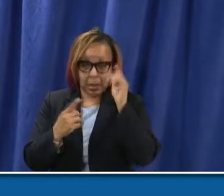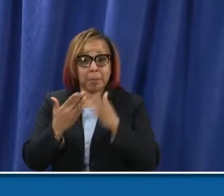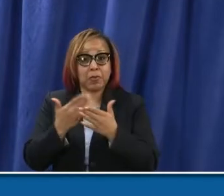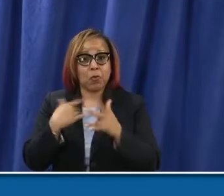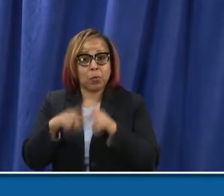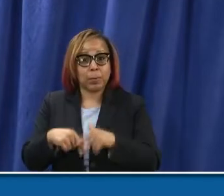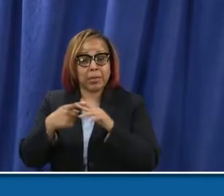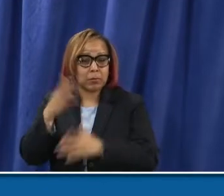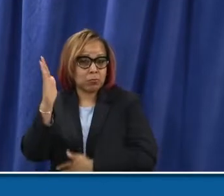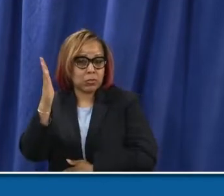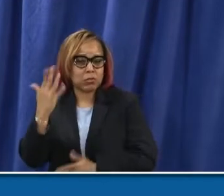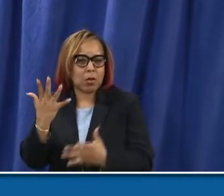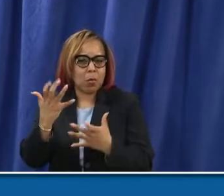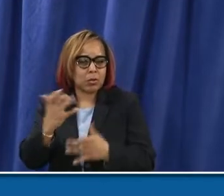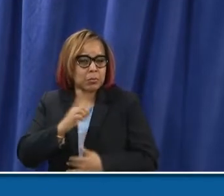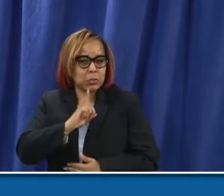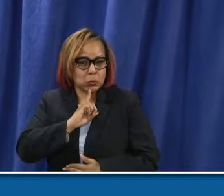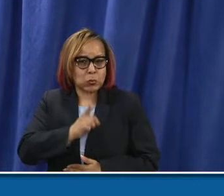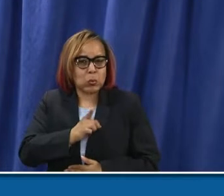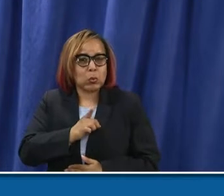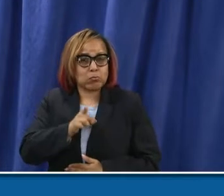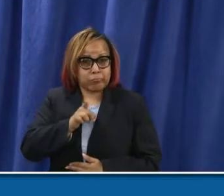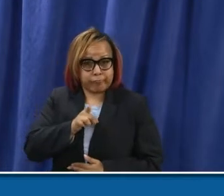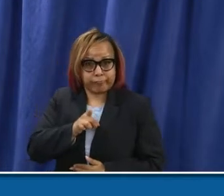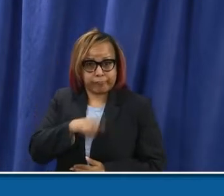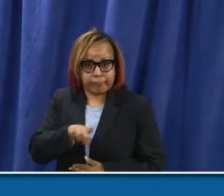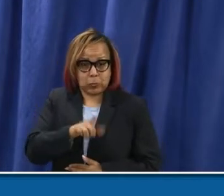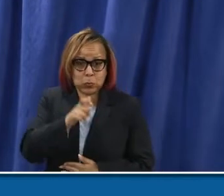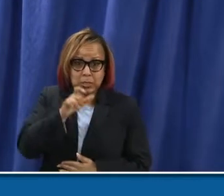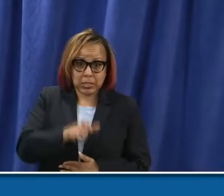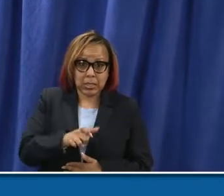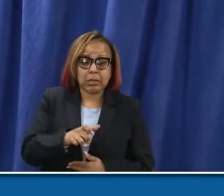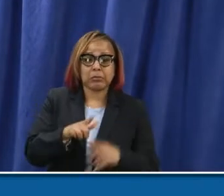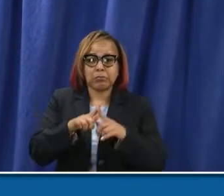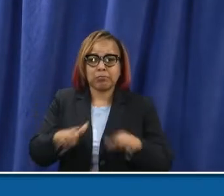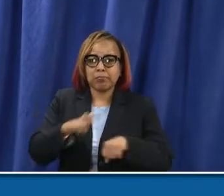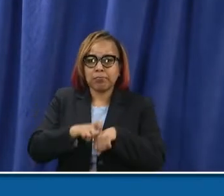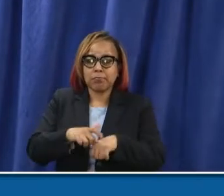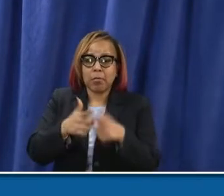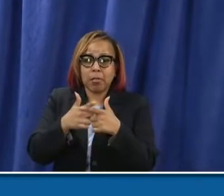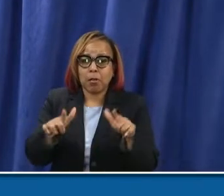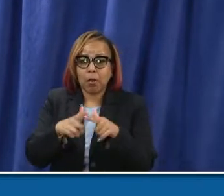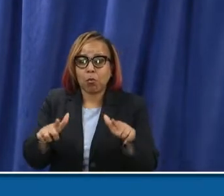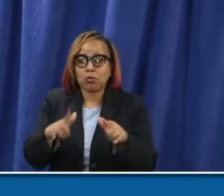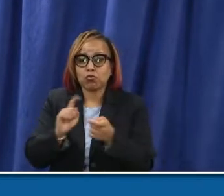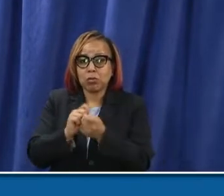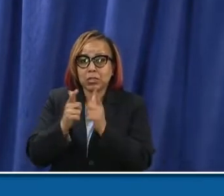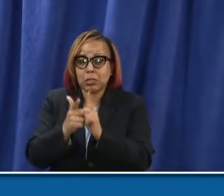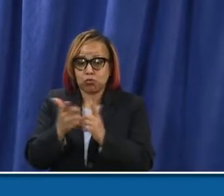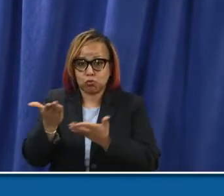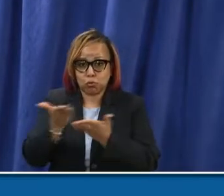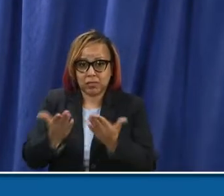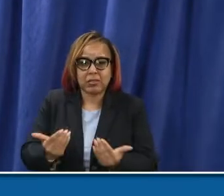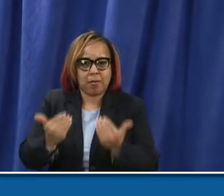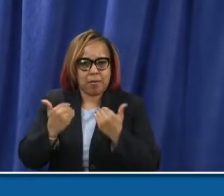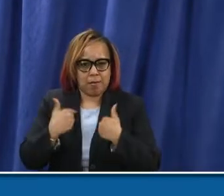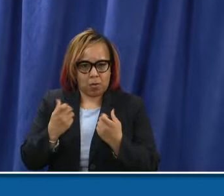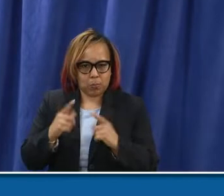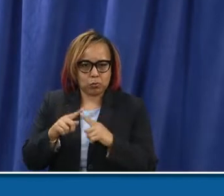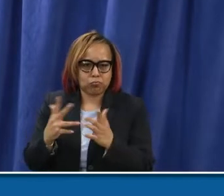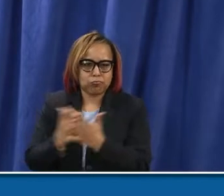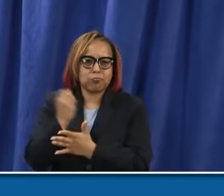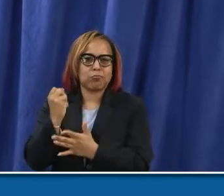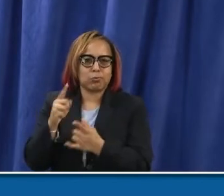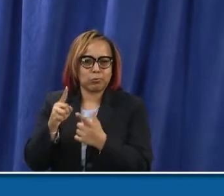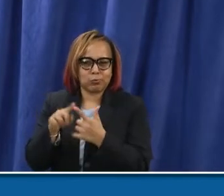begin our presentation, I want to be sure that the participants who need simultaneous language translation services have an opportunity